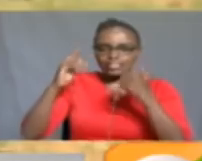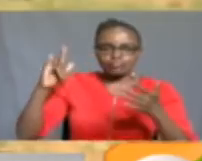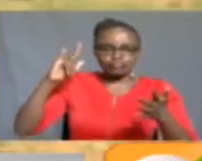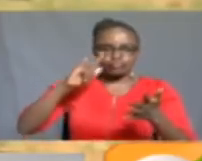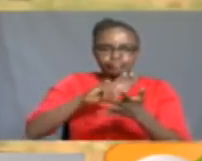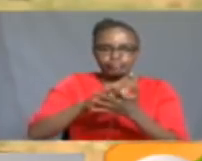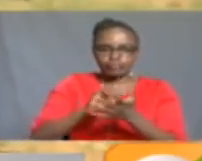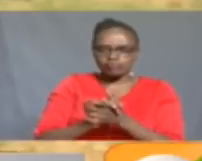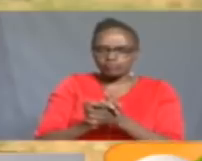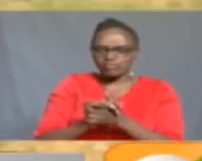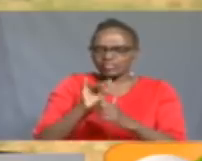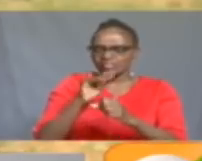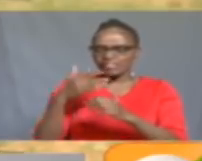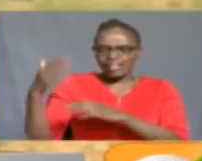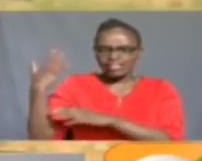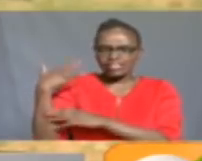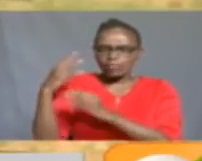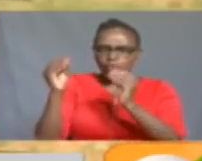tangu tuonane naye